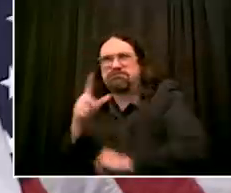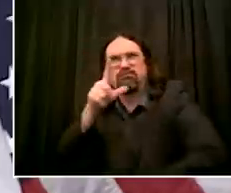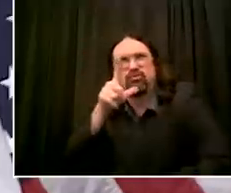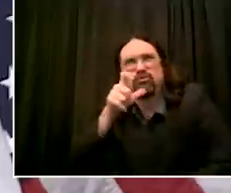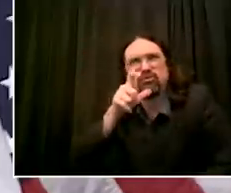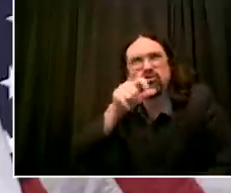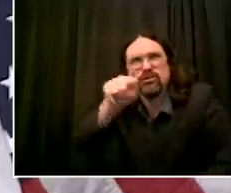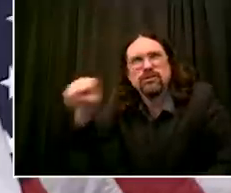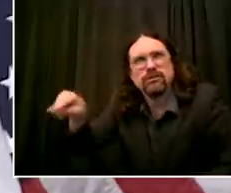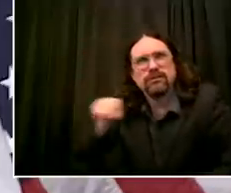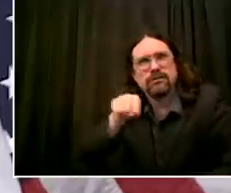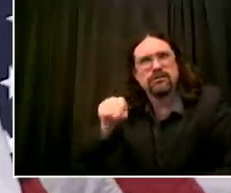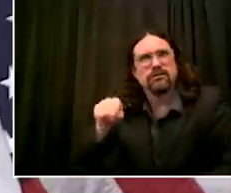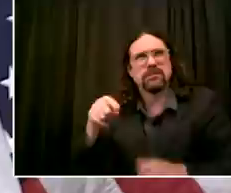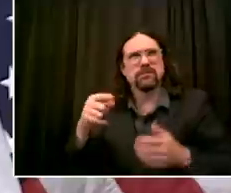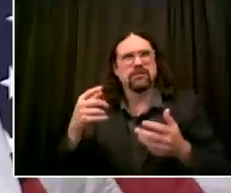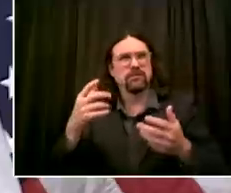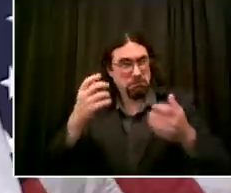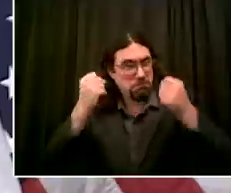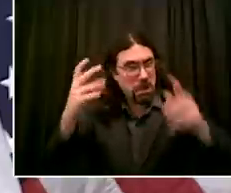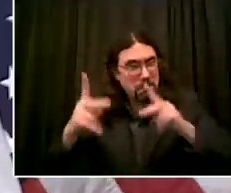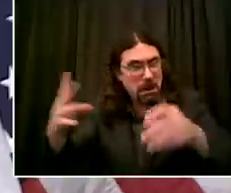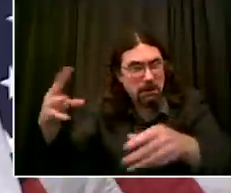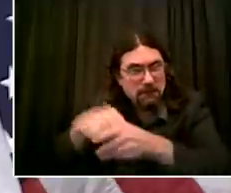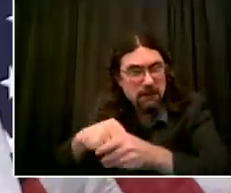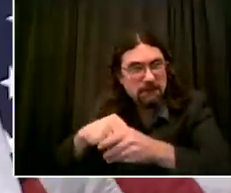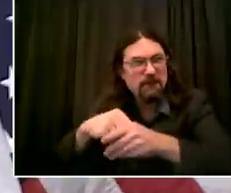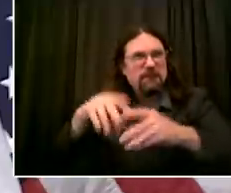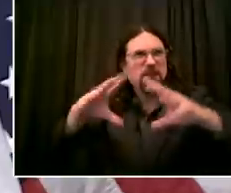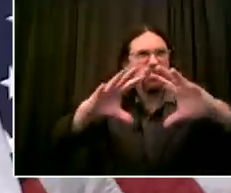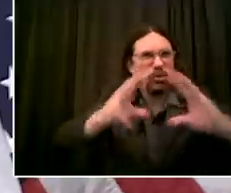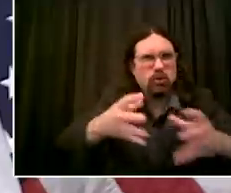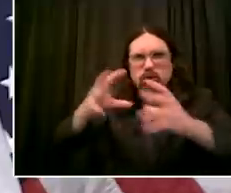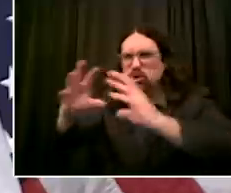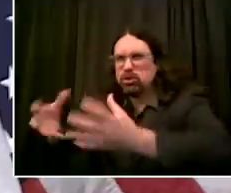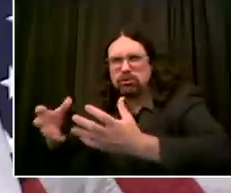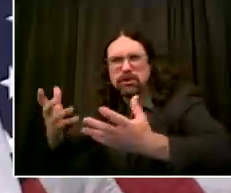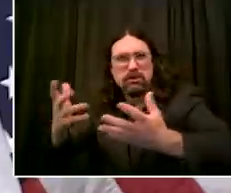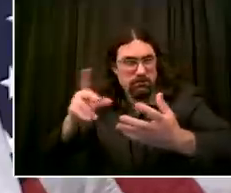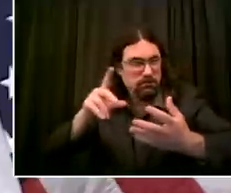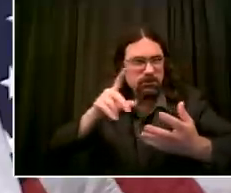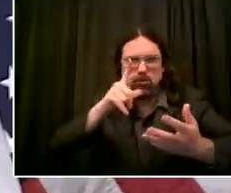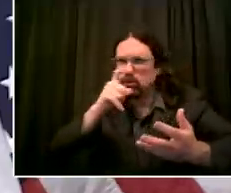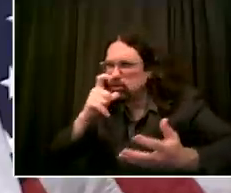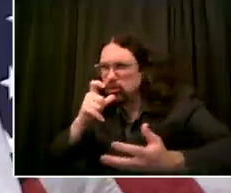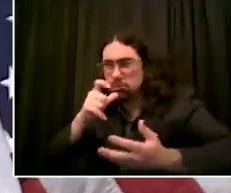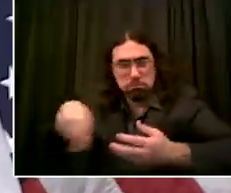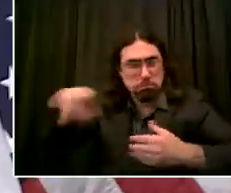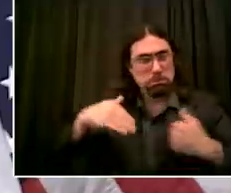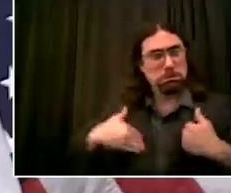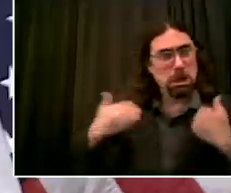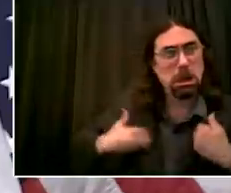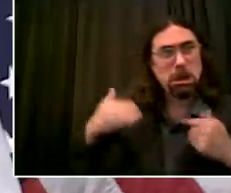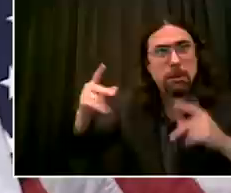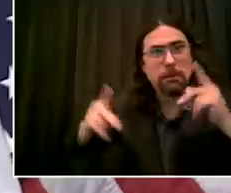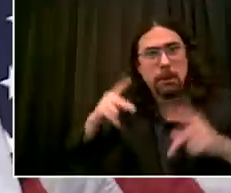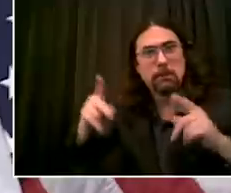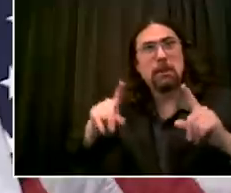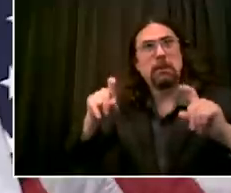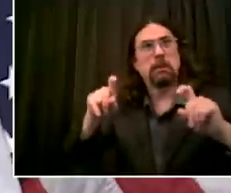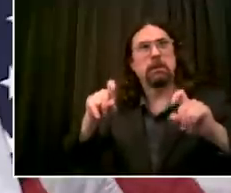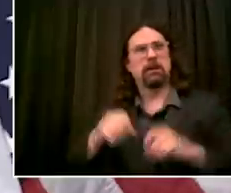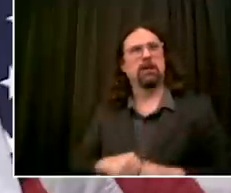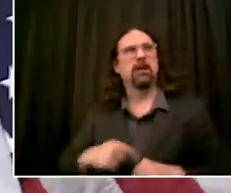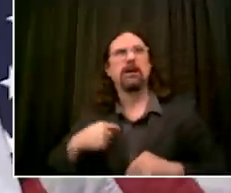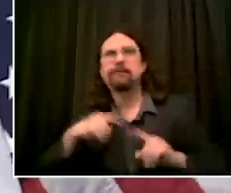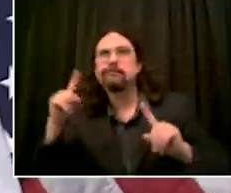out-of-state U-Hauls to transport the pilfered merch. And then secondly, for you, Mr. Mayor,